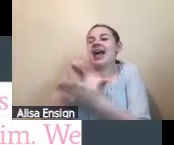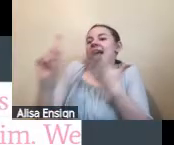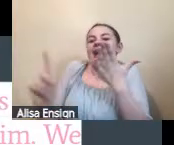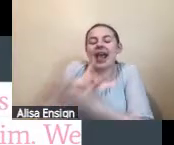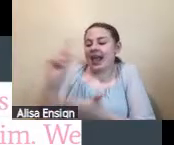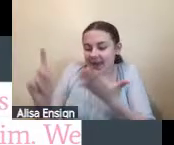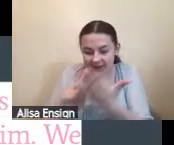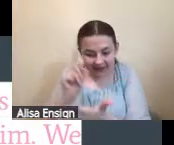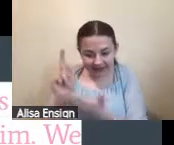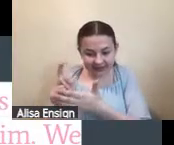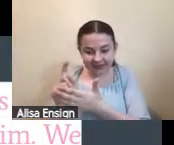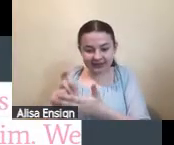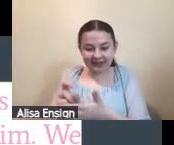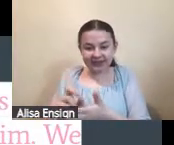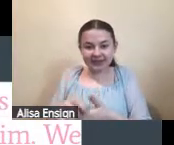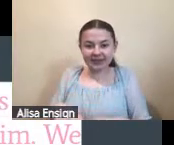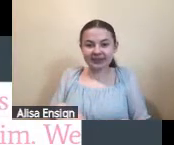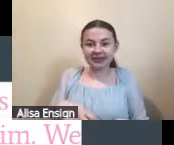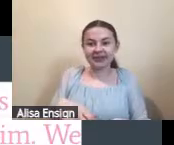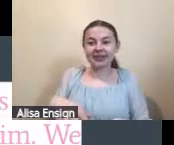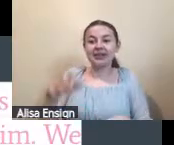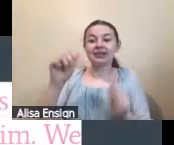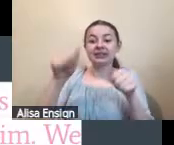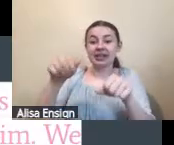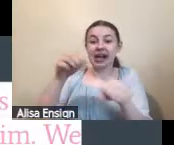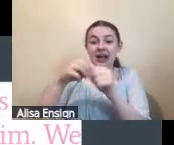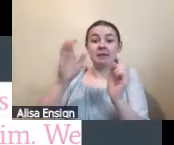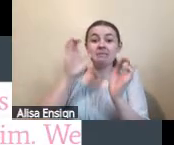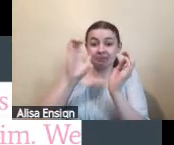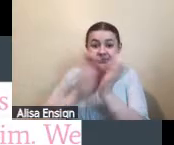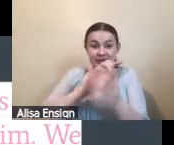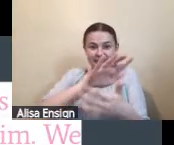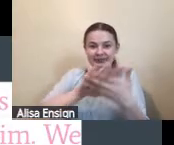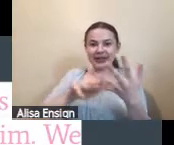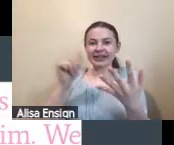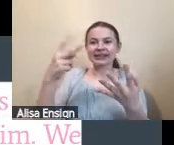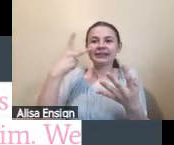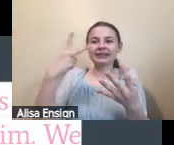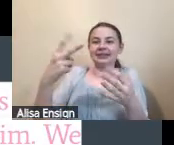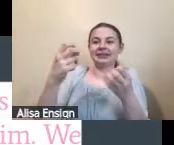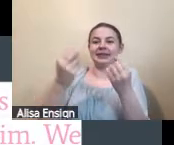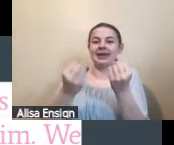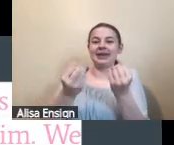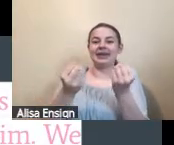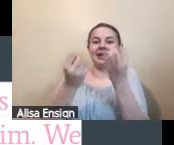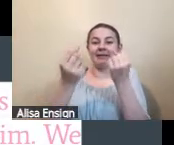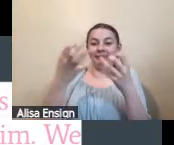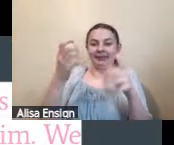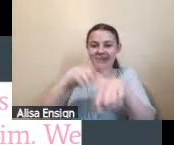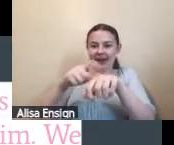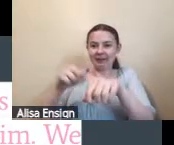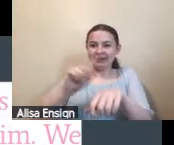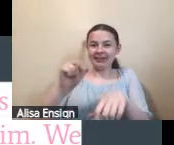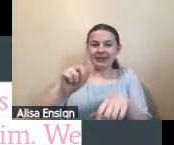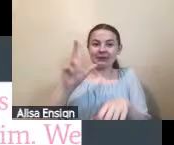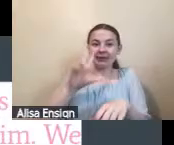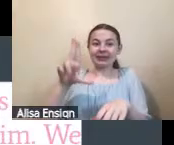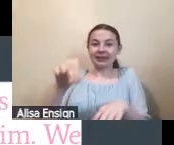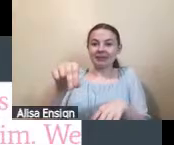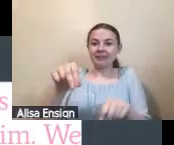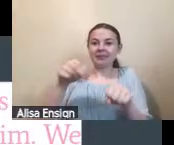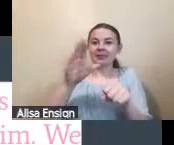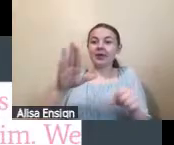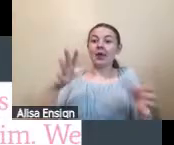they wouldn't realize it for like an hour and there's a clothespin hanging on them. So, and there's a picture of that you can see so